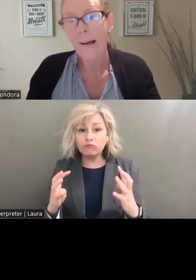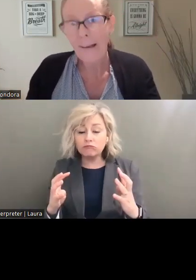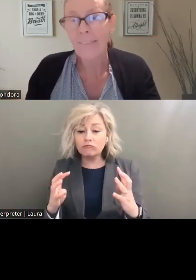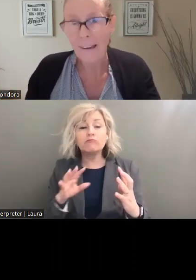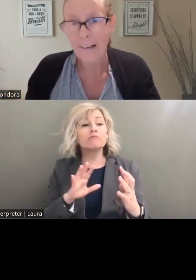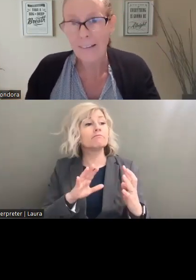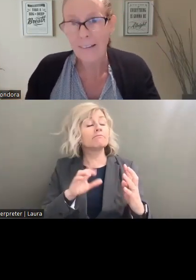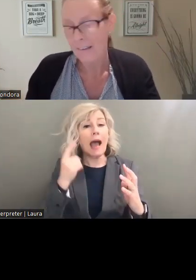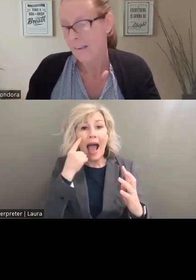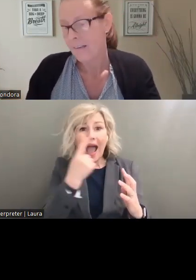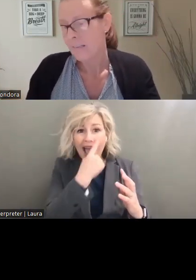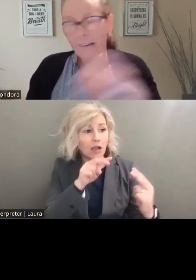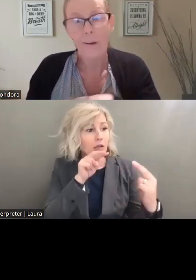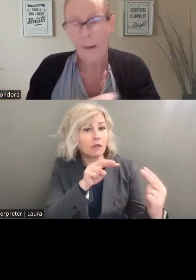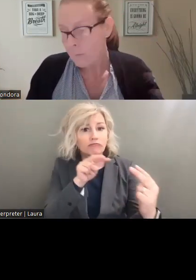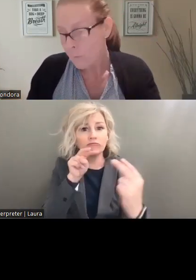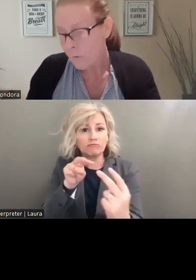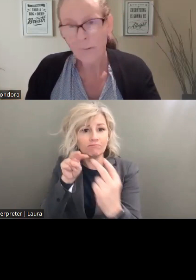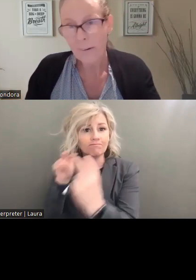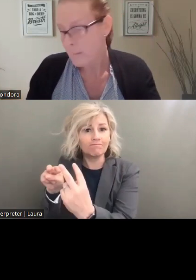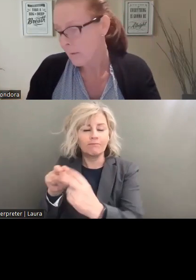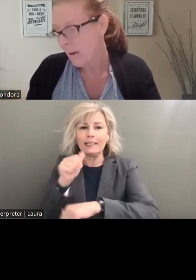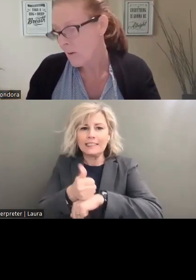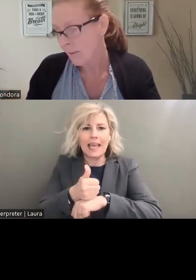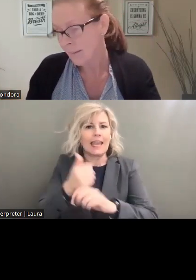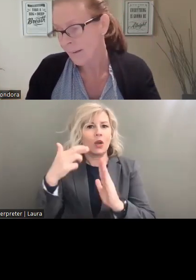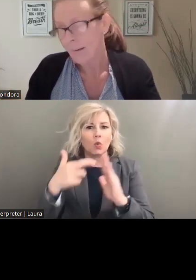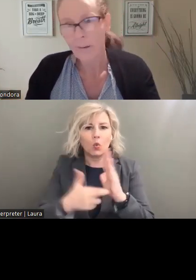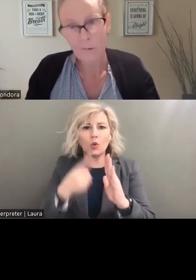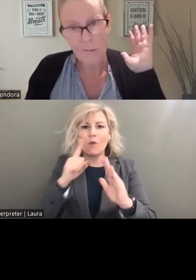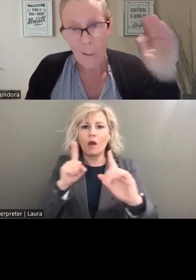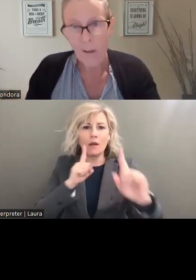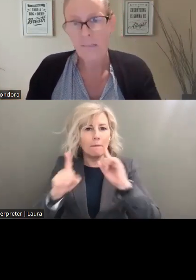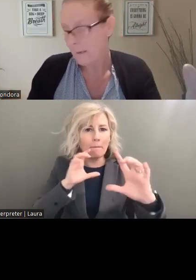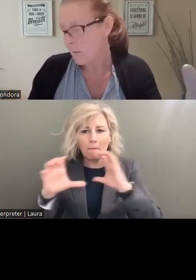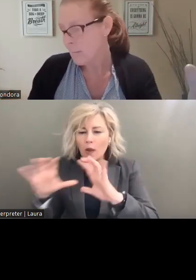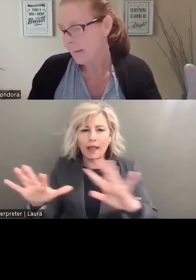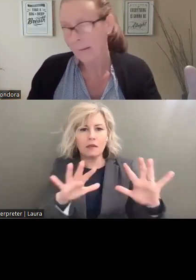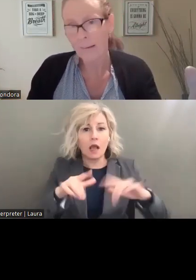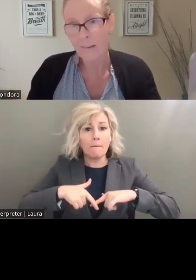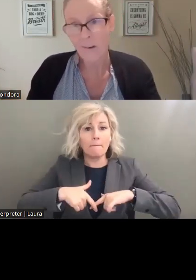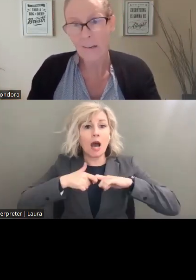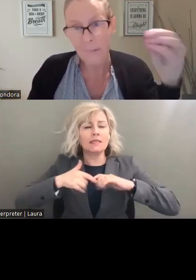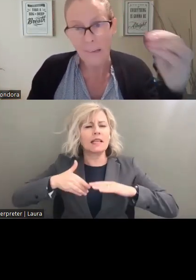making eye contact, setting ground rules for communication, just pausing intermittently to check for